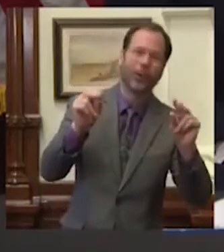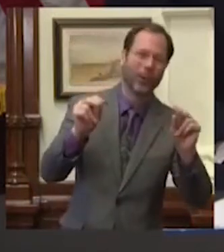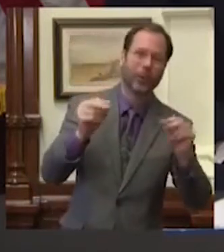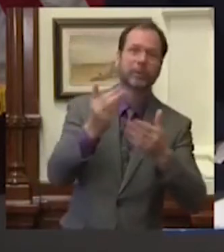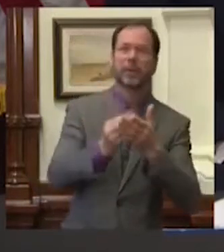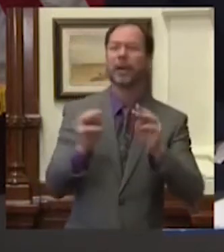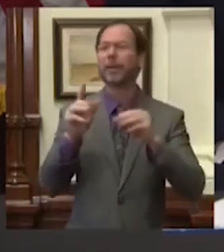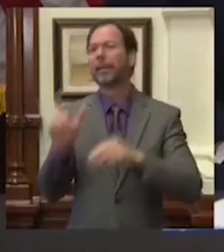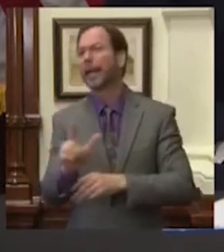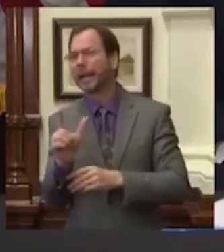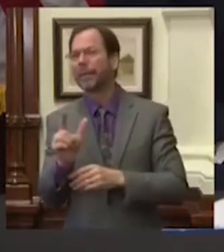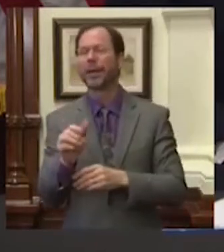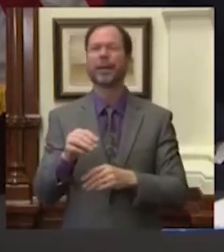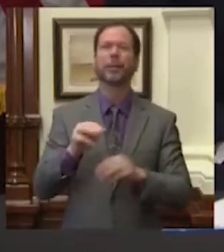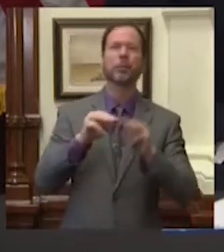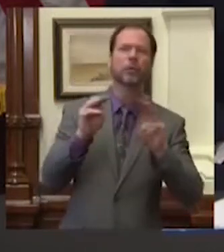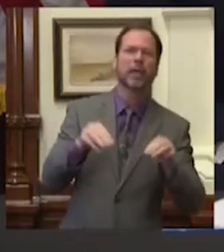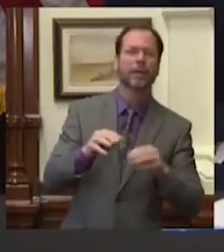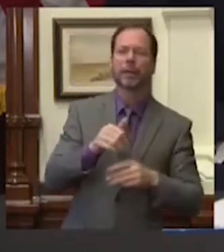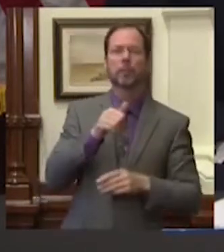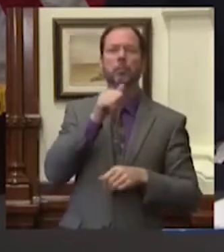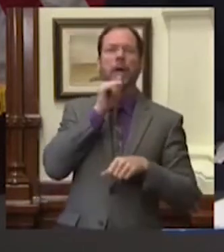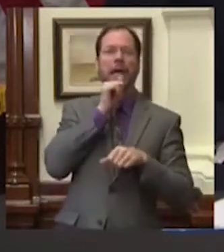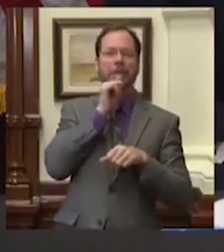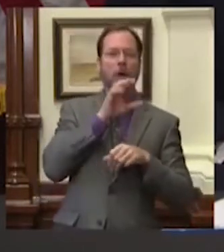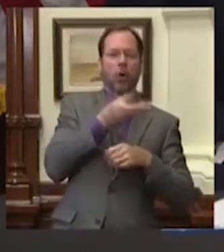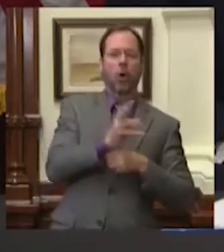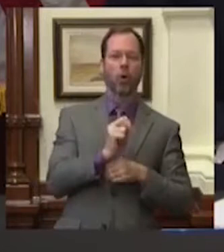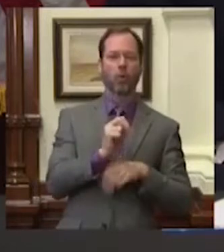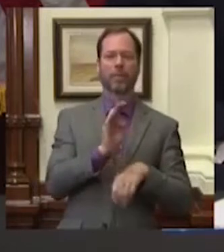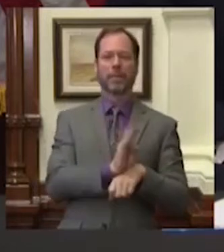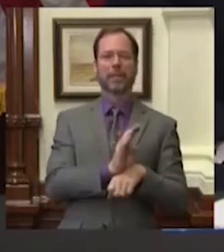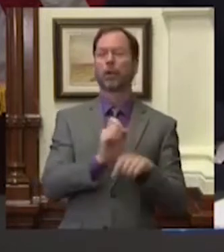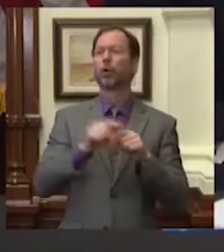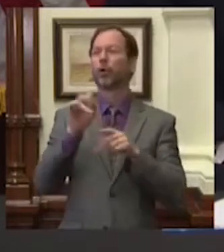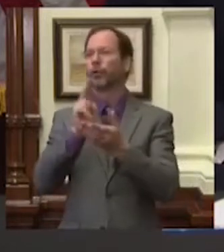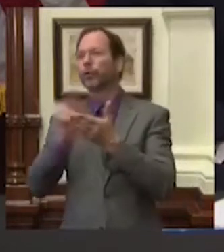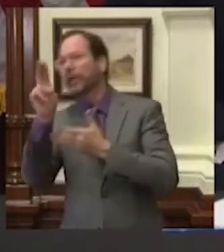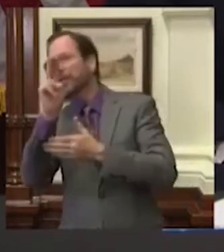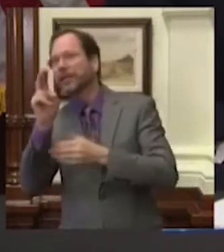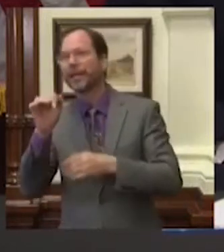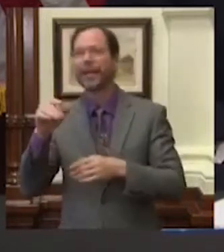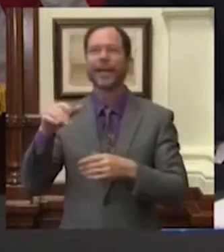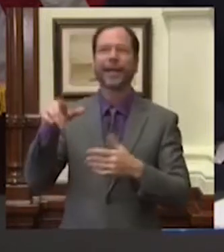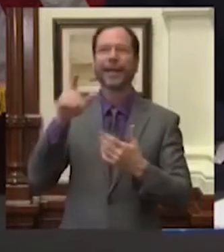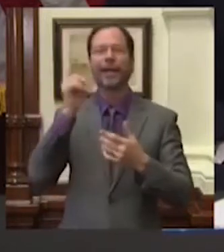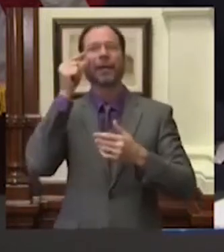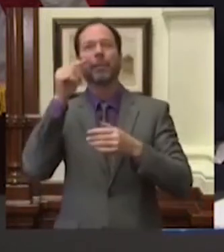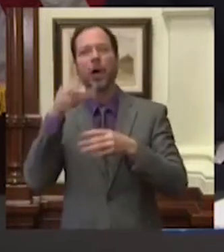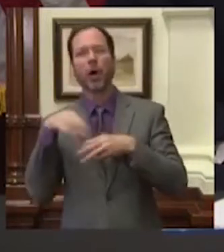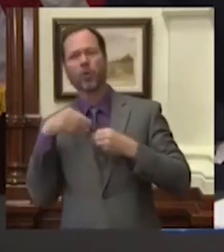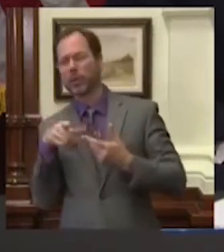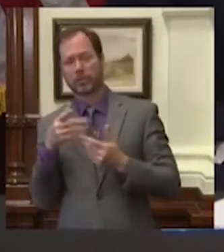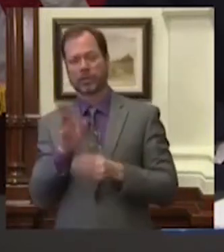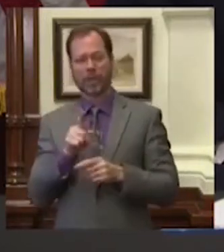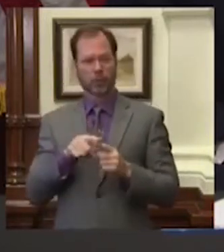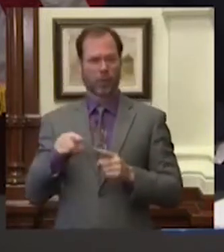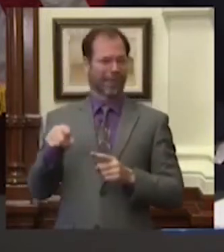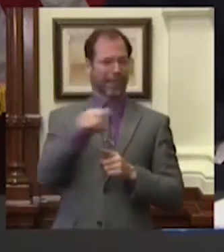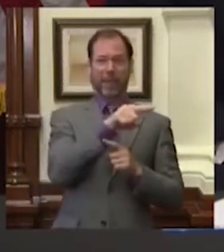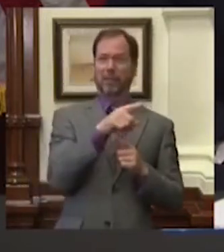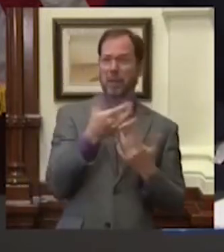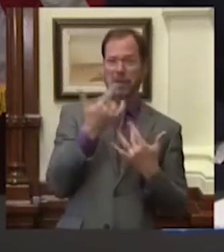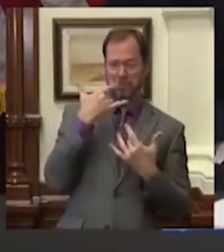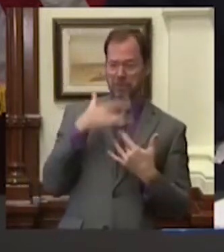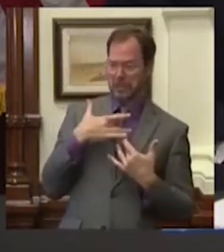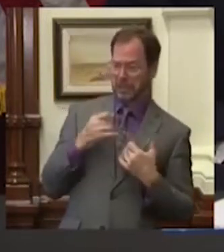are operated privately or by local governments or universities. It's up to them to decide if they are able